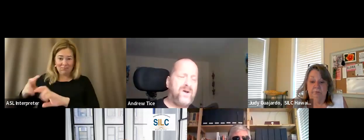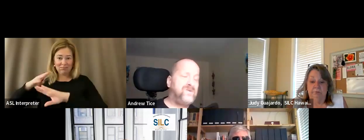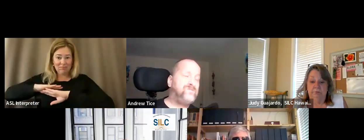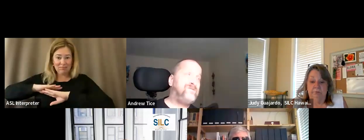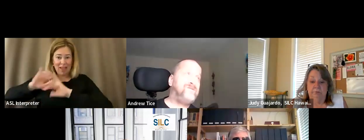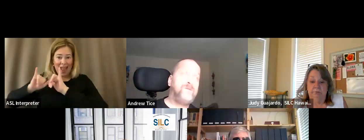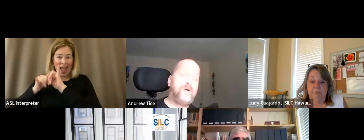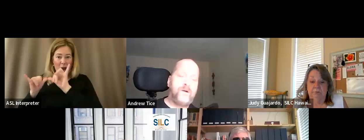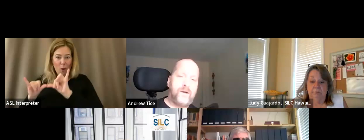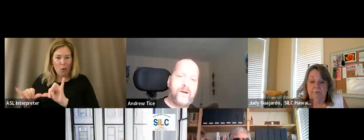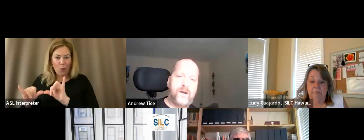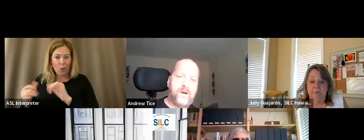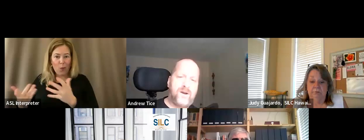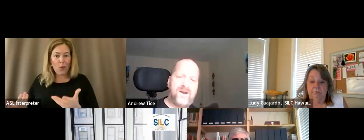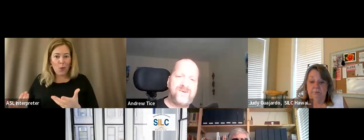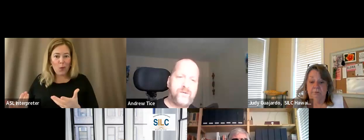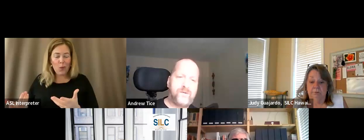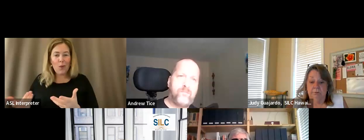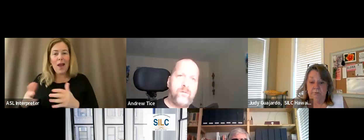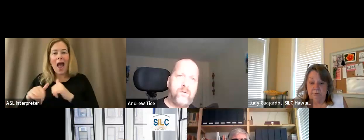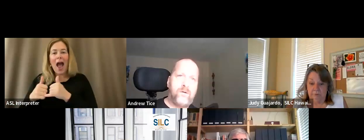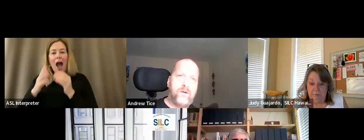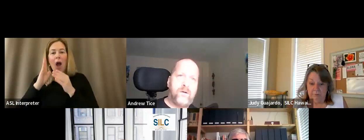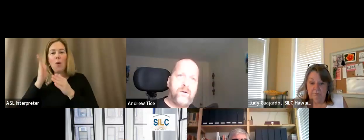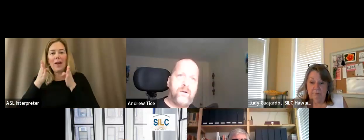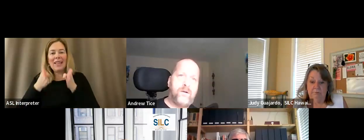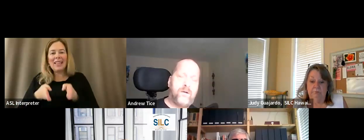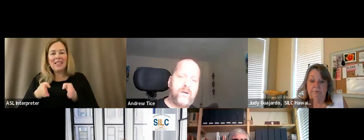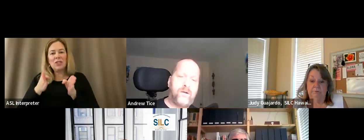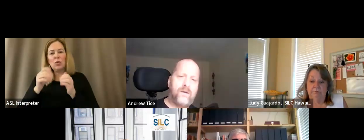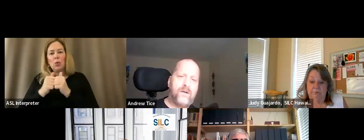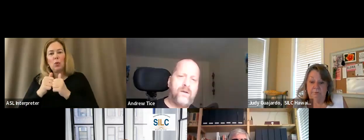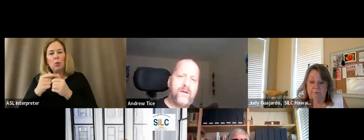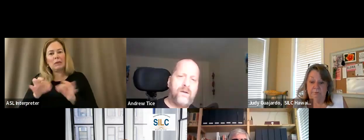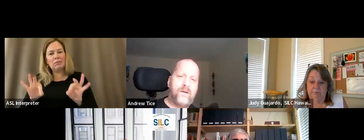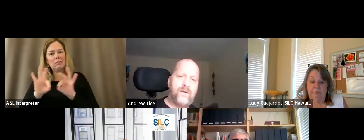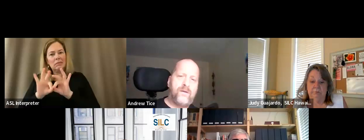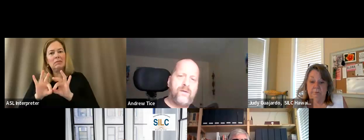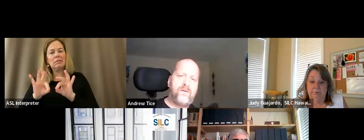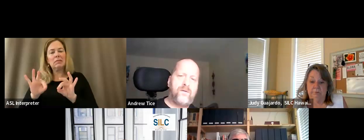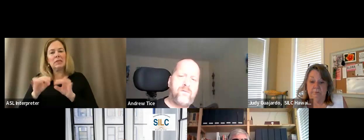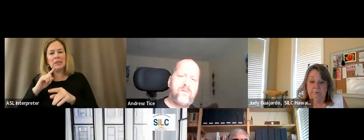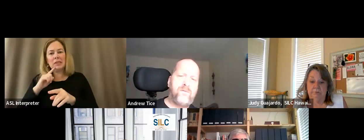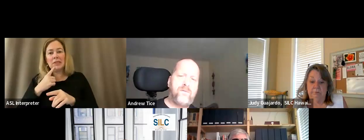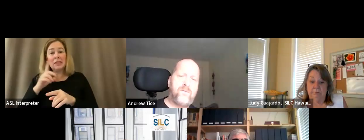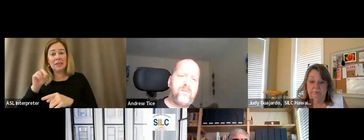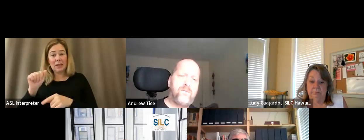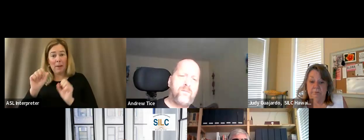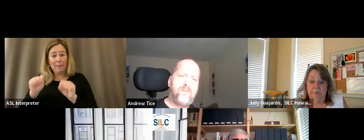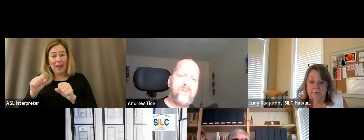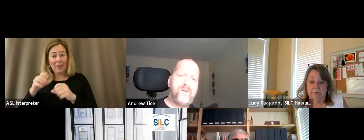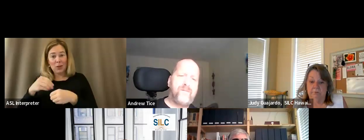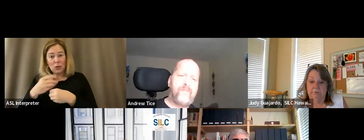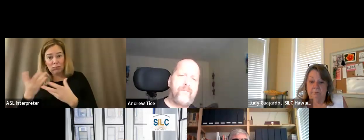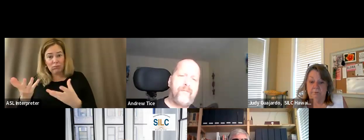Specifically, how are individuals with significant disabilities going to be able to provide input